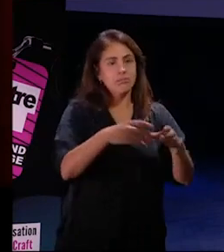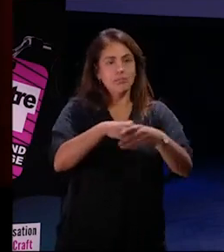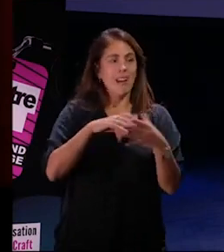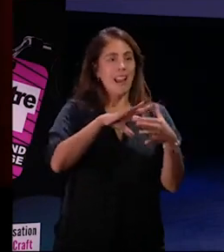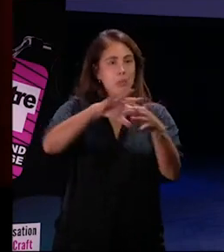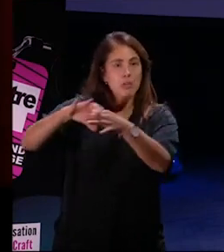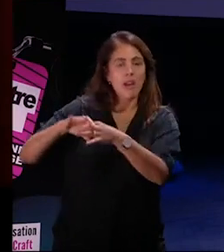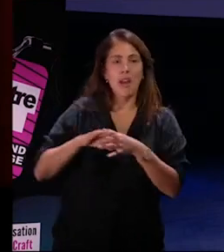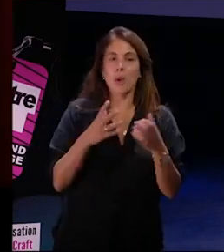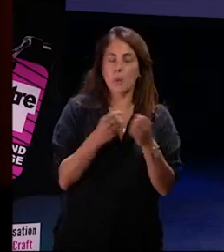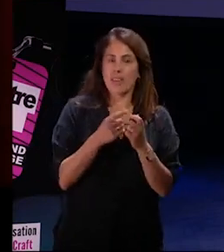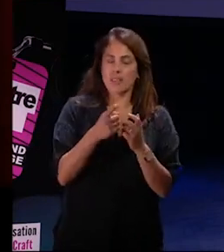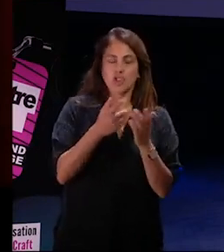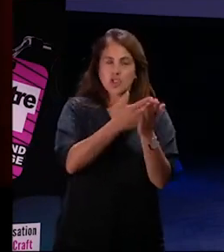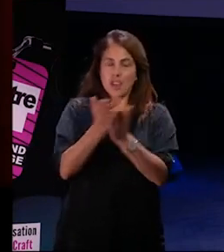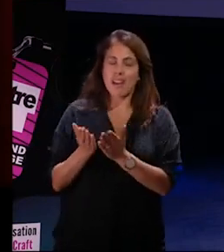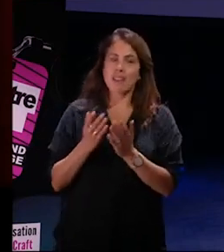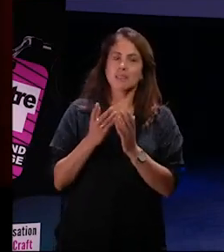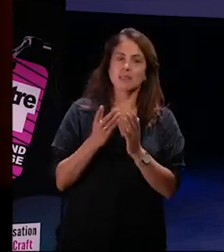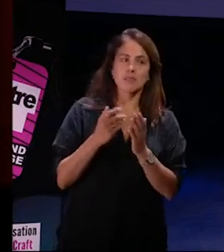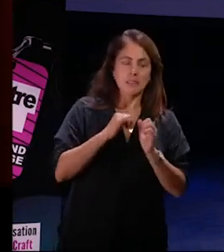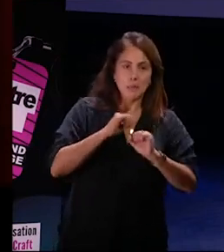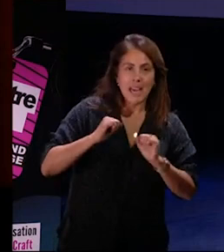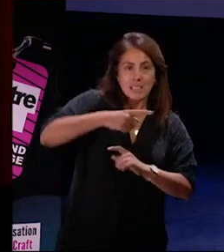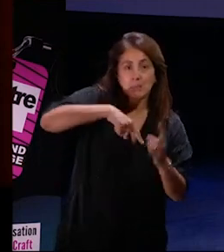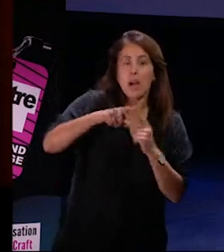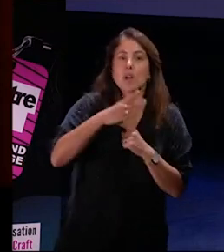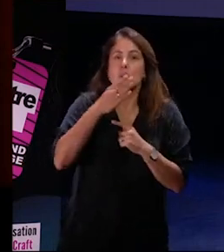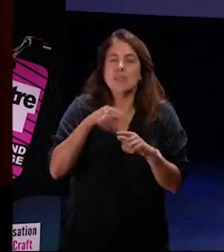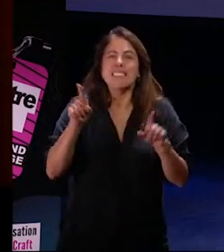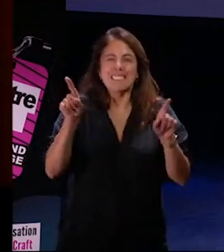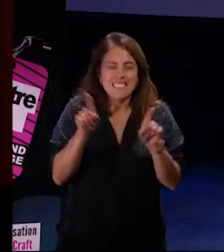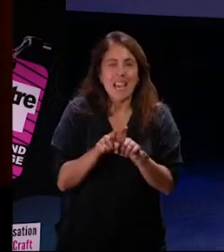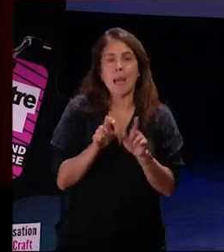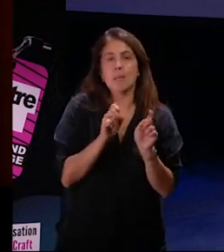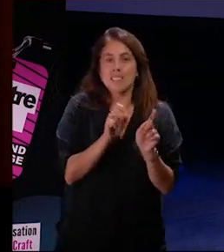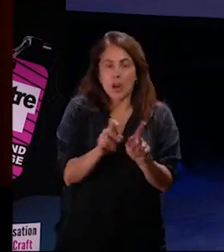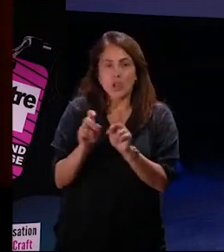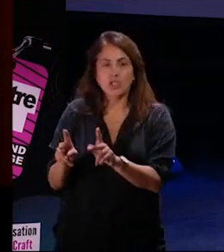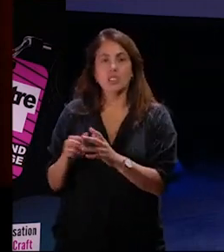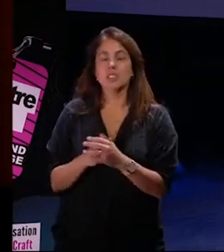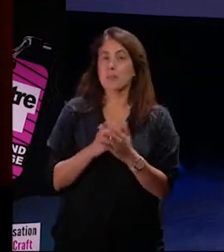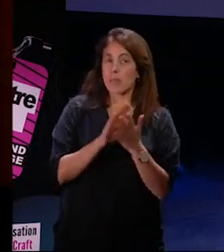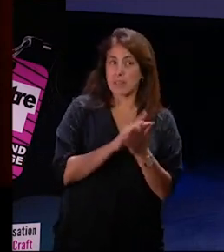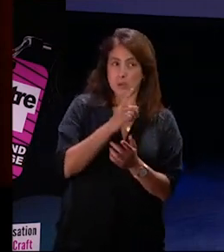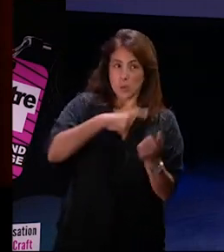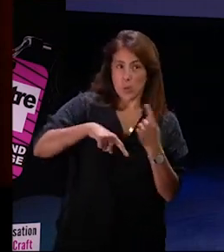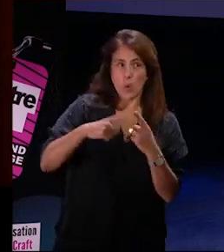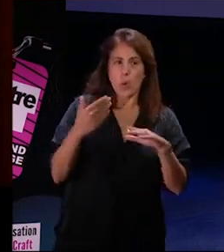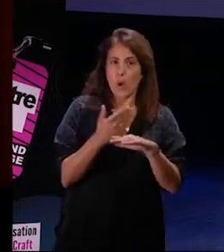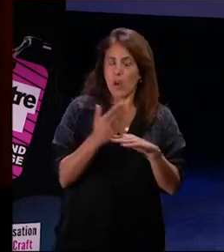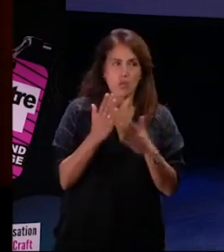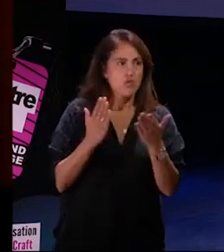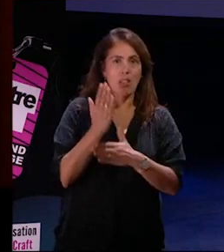can collaborate in a shared space, all using exactly the same medium. So you're all working effectively real time on the